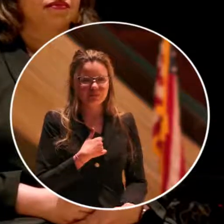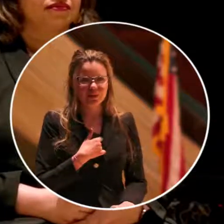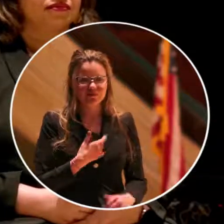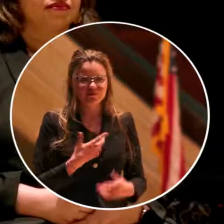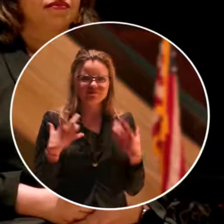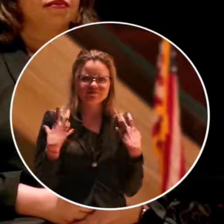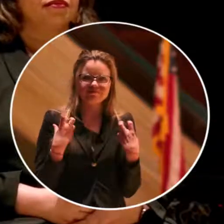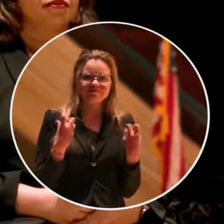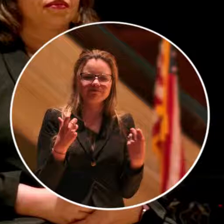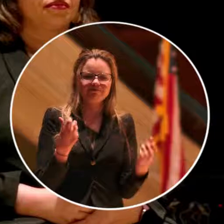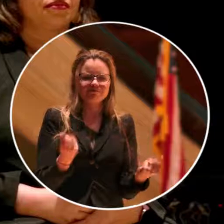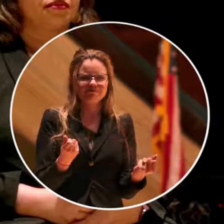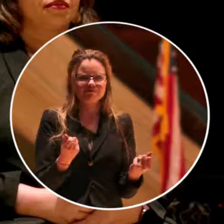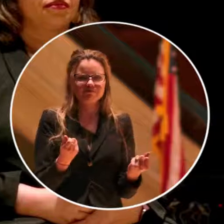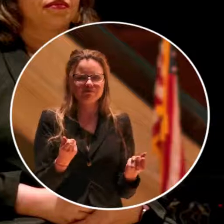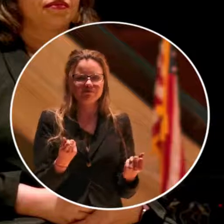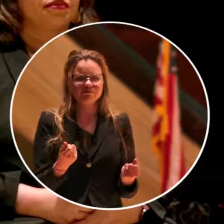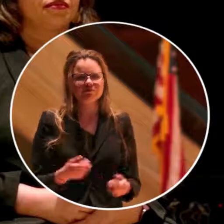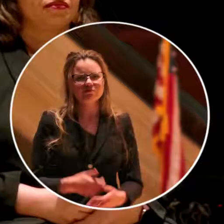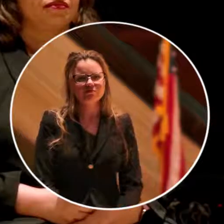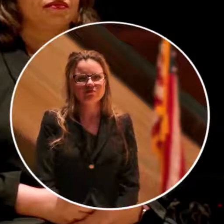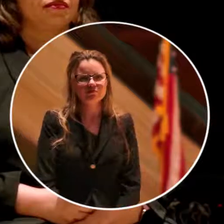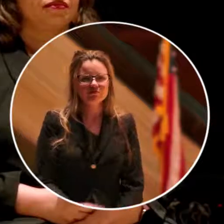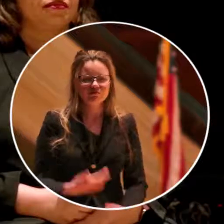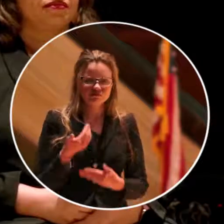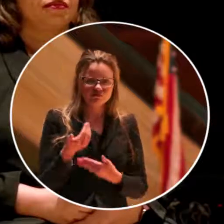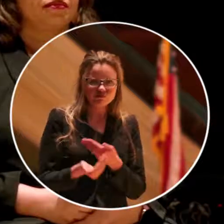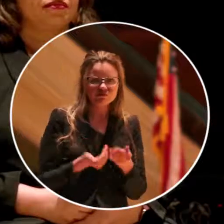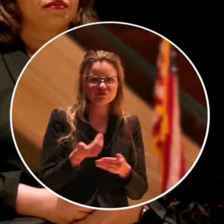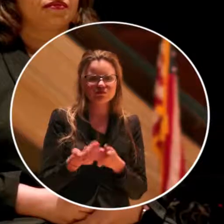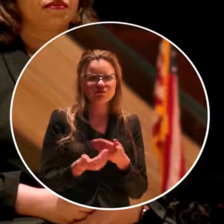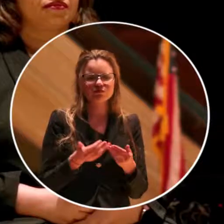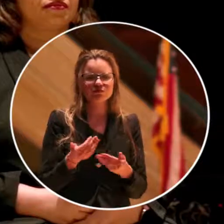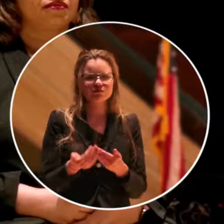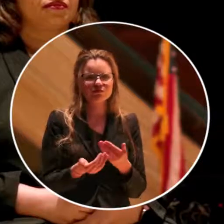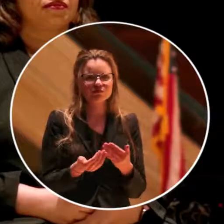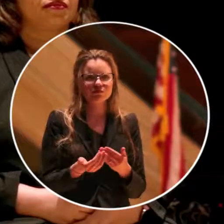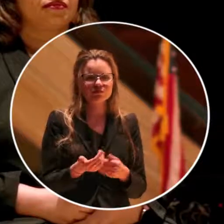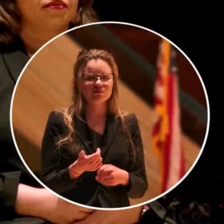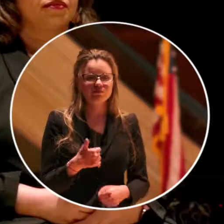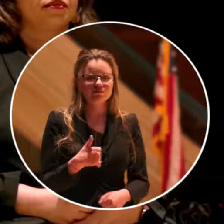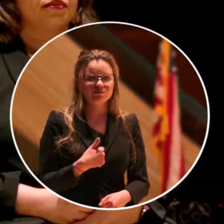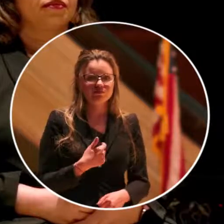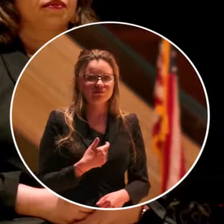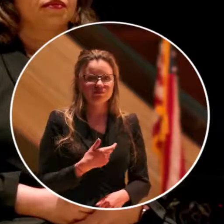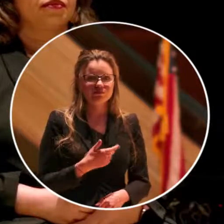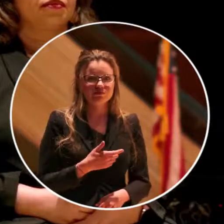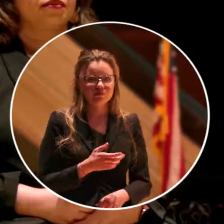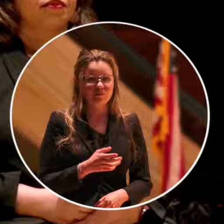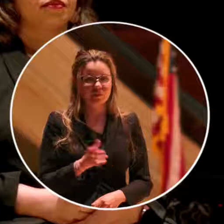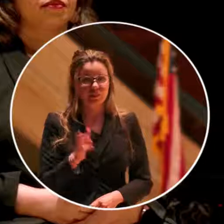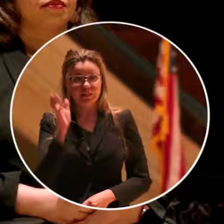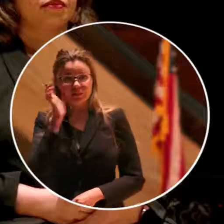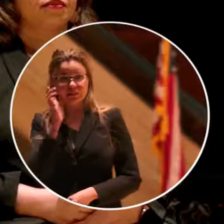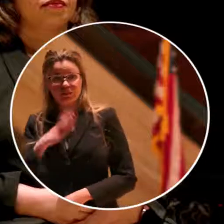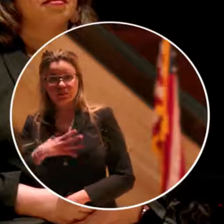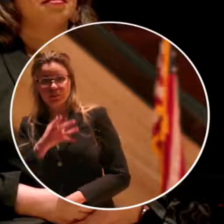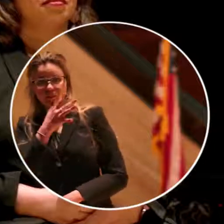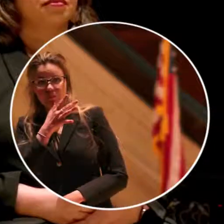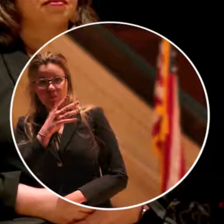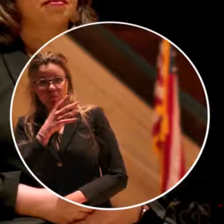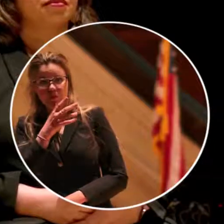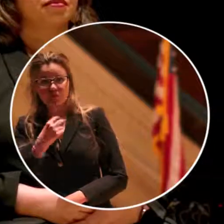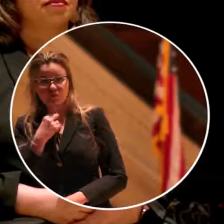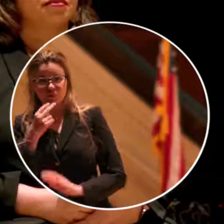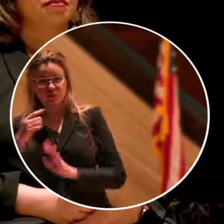have experienced. Over time, I have stopped listening to my mother's voice in my head about what type